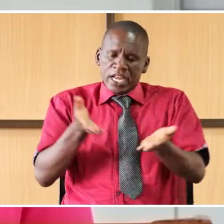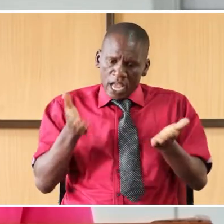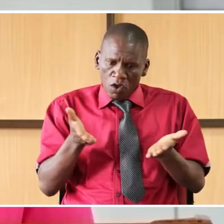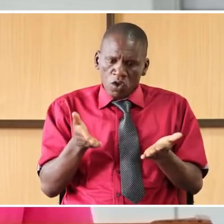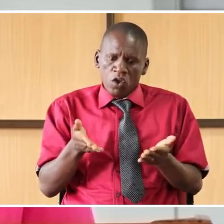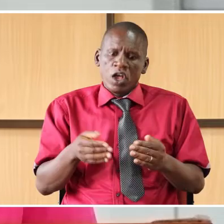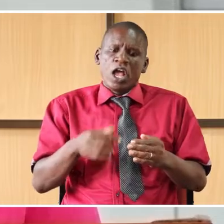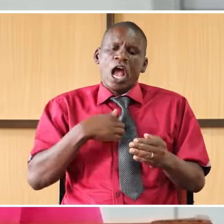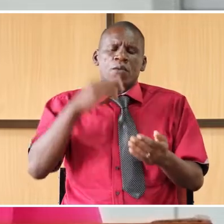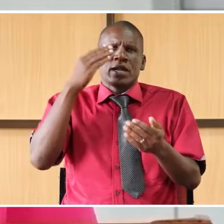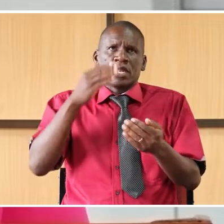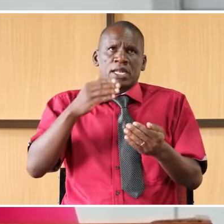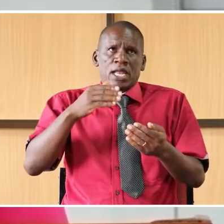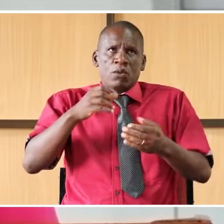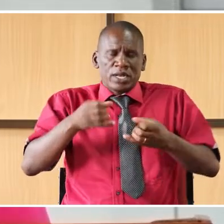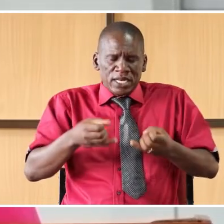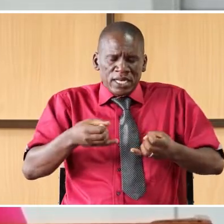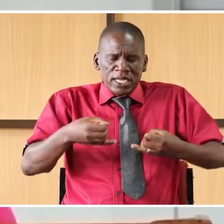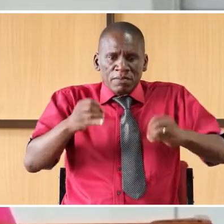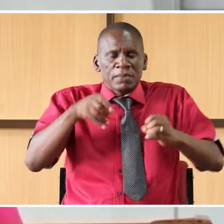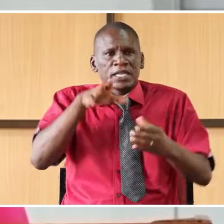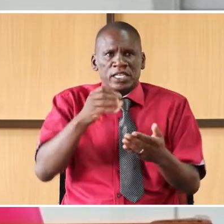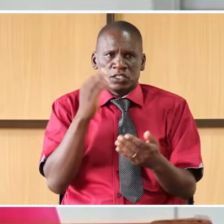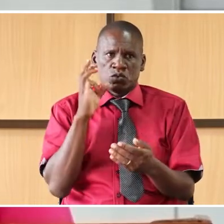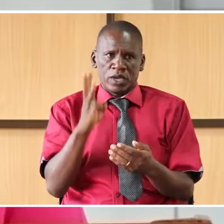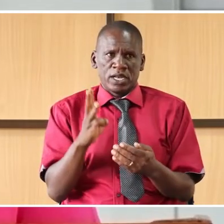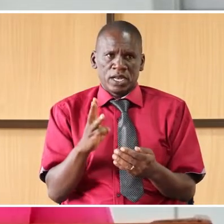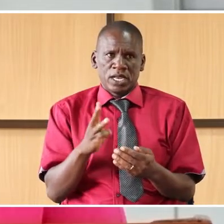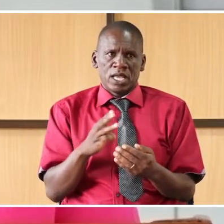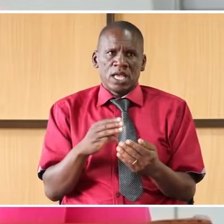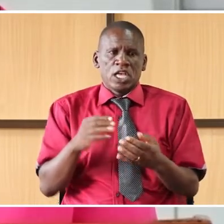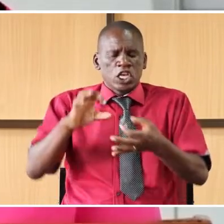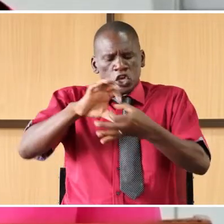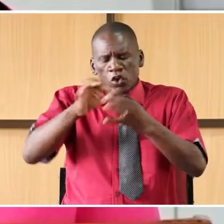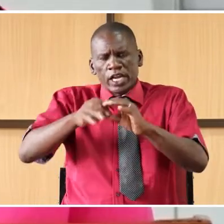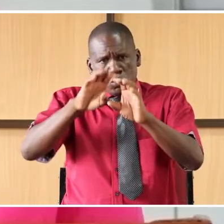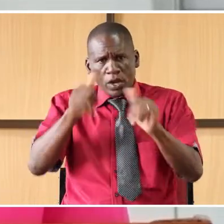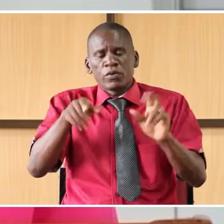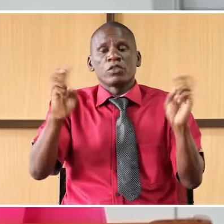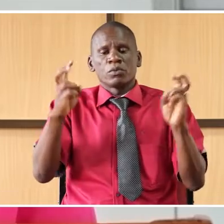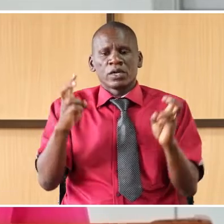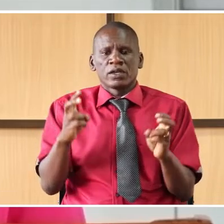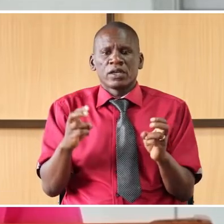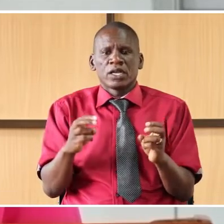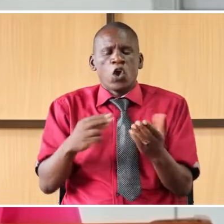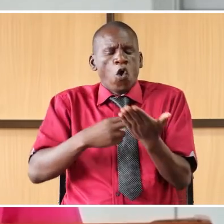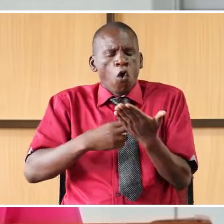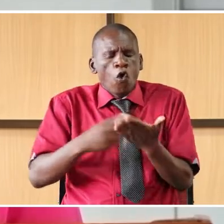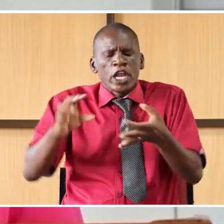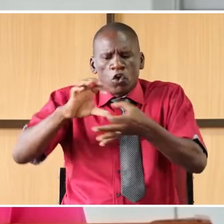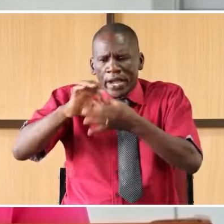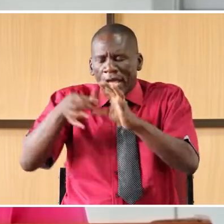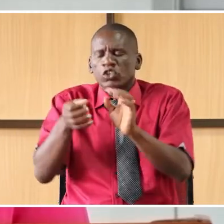Therefore, will I deliver him. Praise the name of Jesus. I love it connects so well with your theme, divine